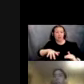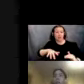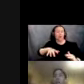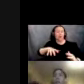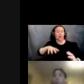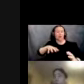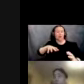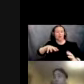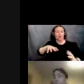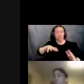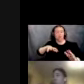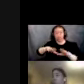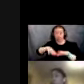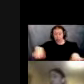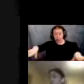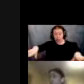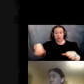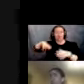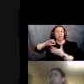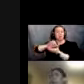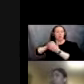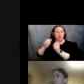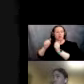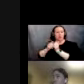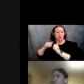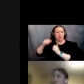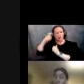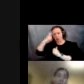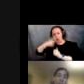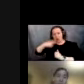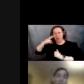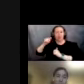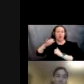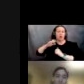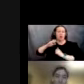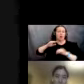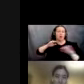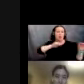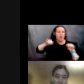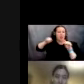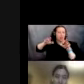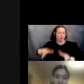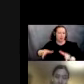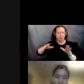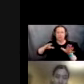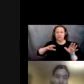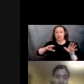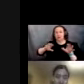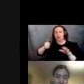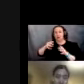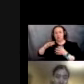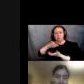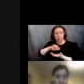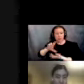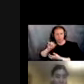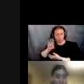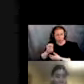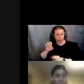with Hawaiians, other immigrants, mixed race people on the Hawaiian Islands. And